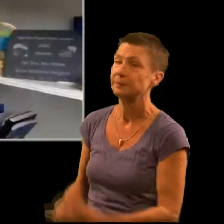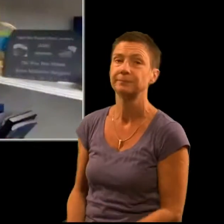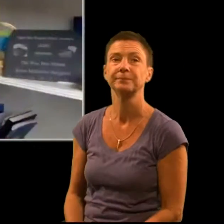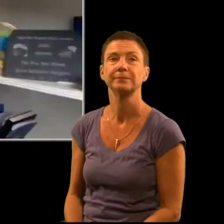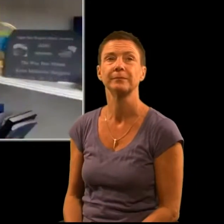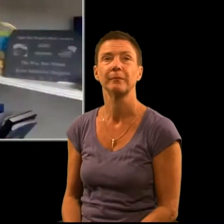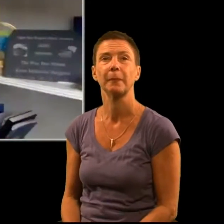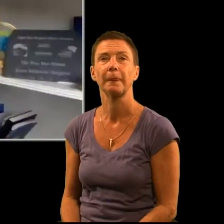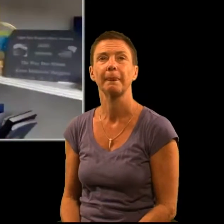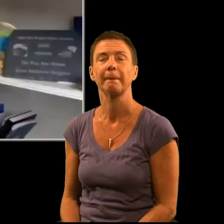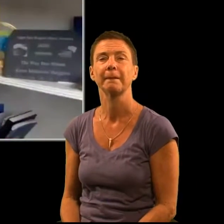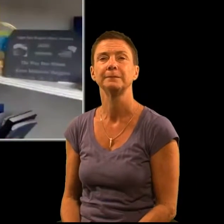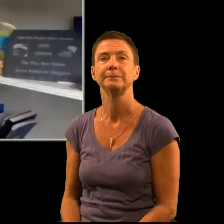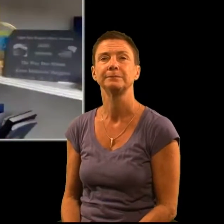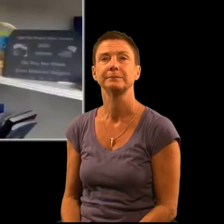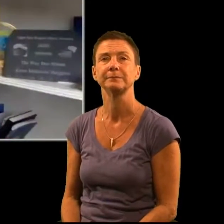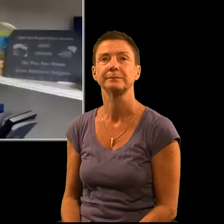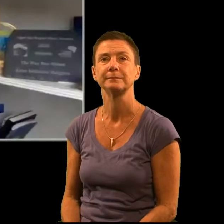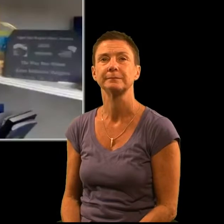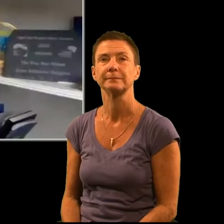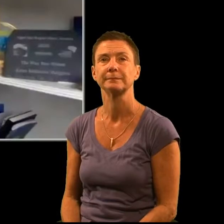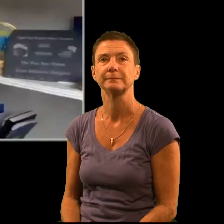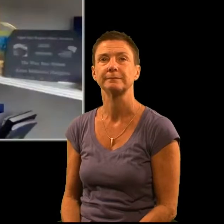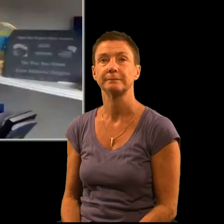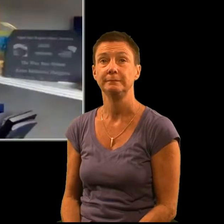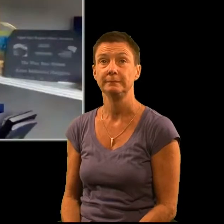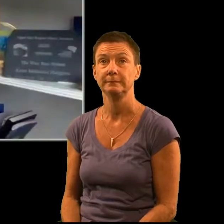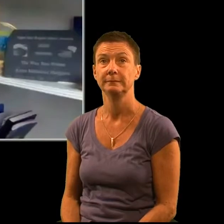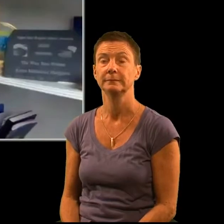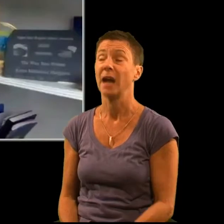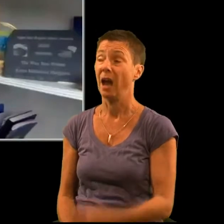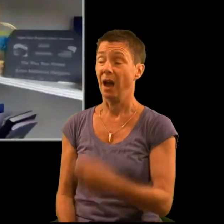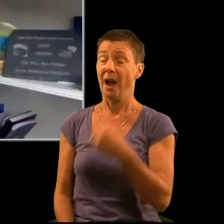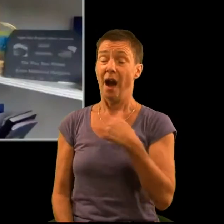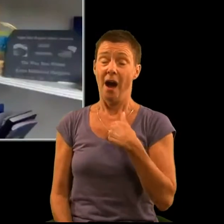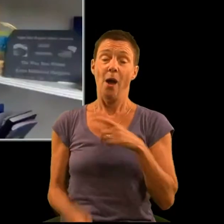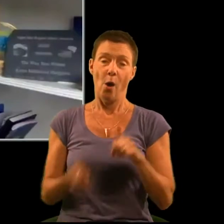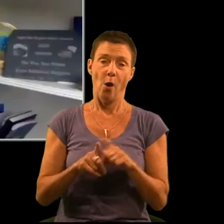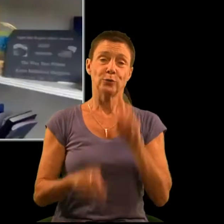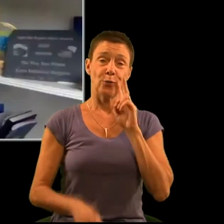begin with, I was on those streaming devices, Netflix,